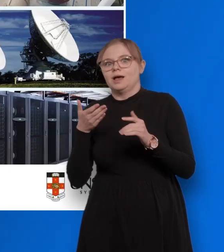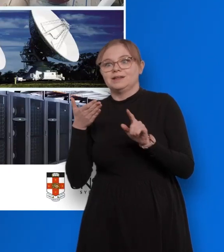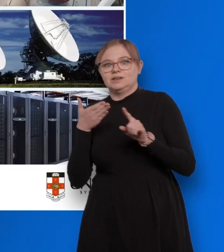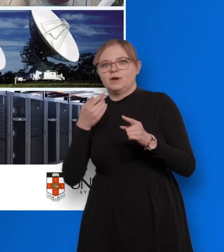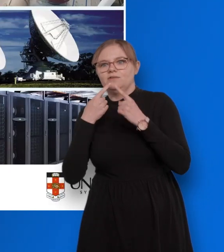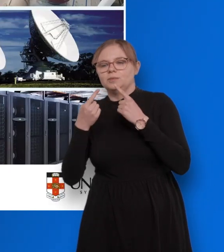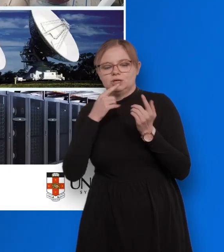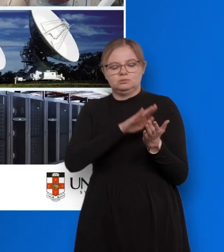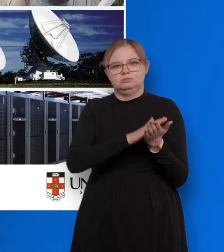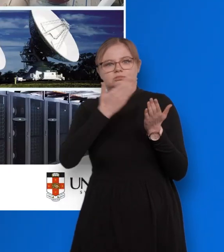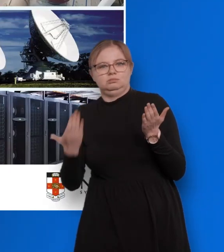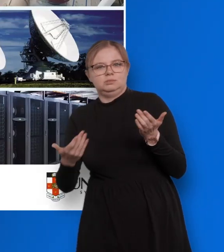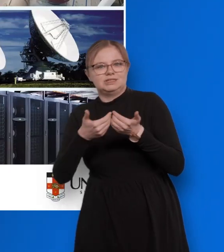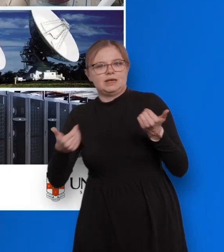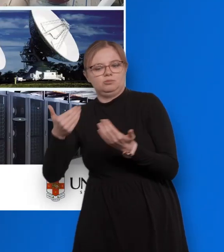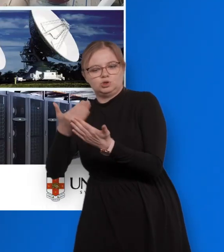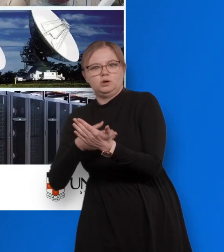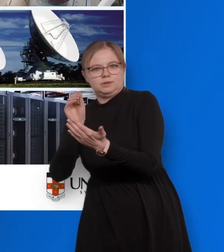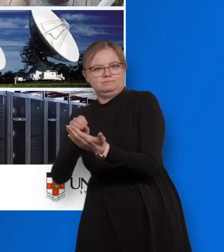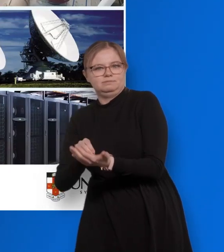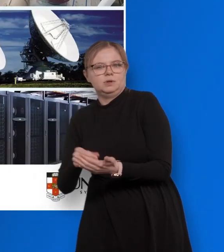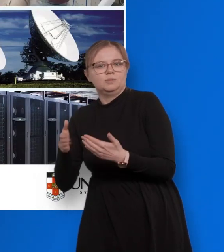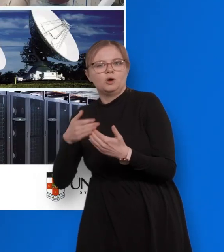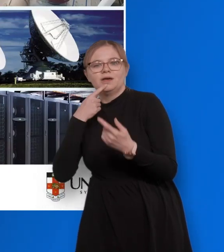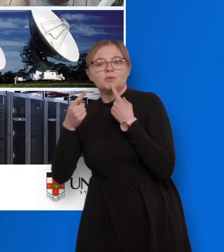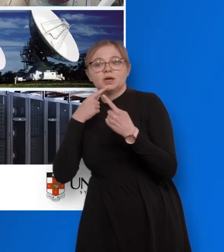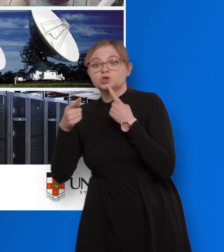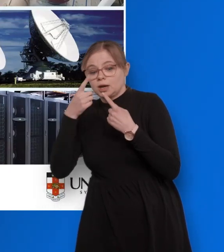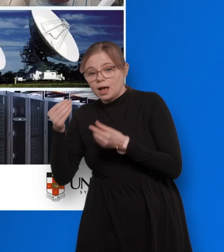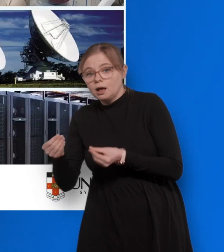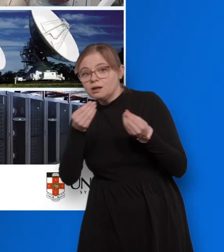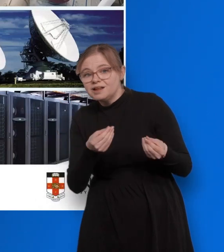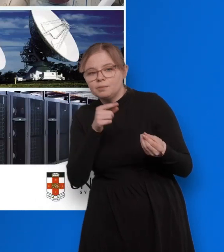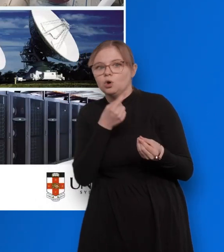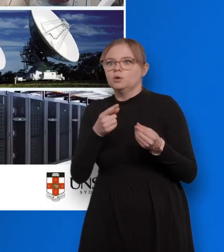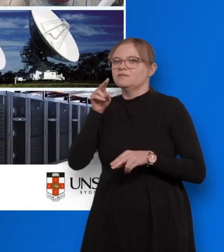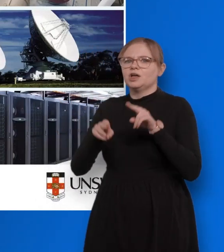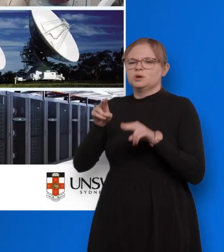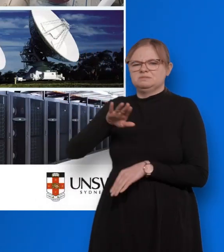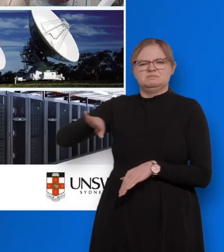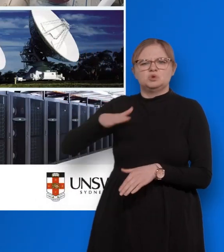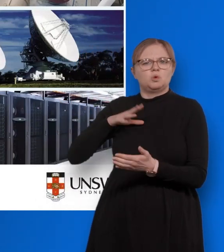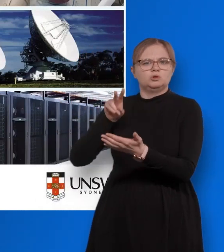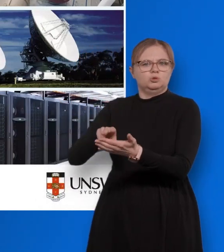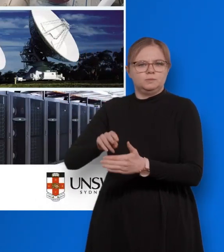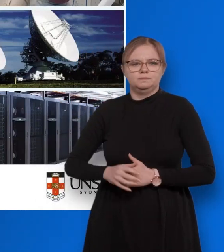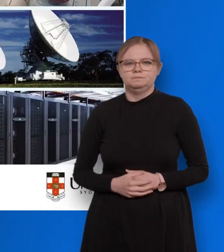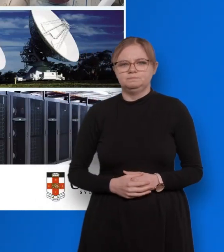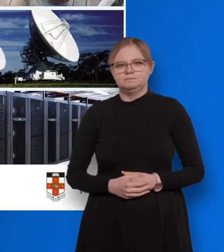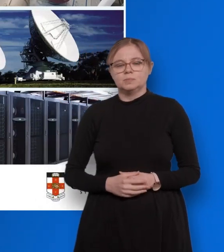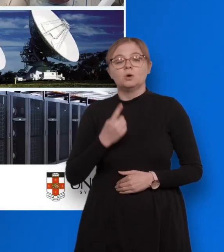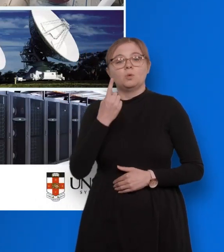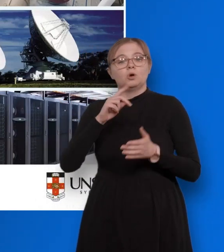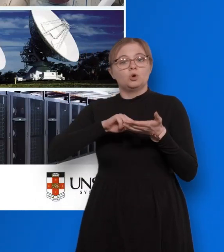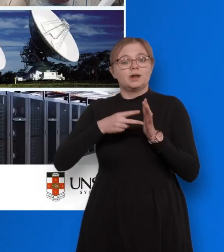separate document, which was available to evaluators, but the evaluators weren't compelled to look at that. One